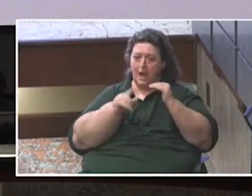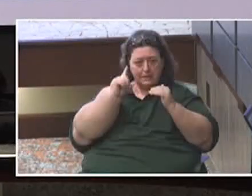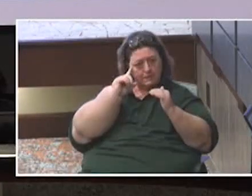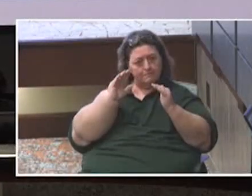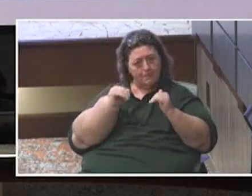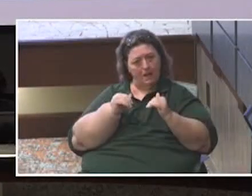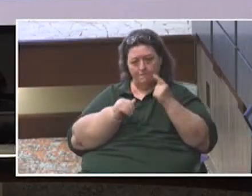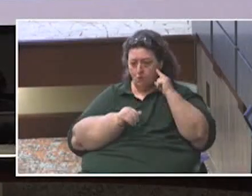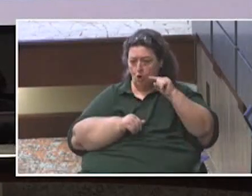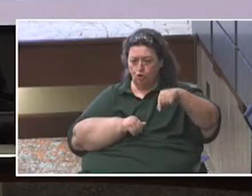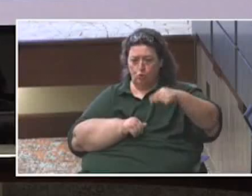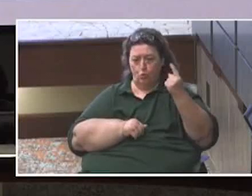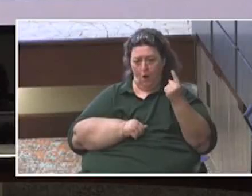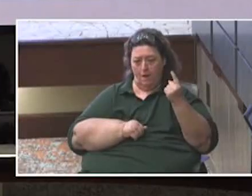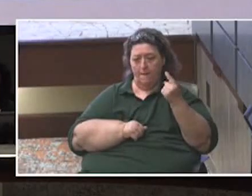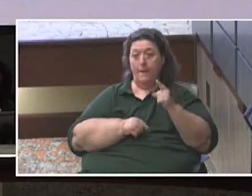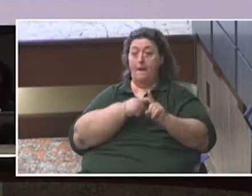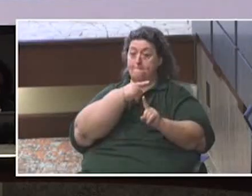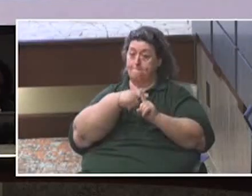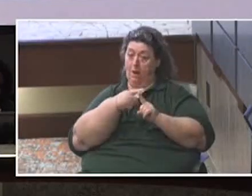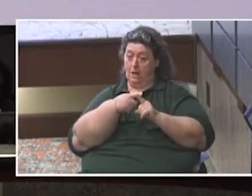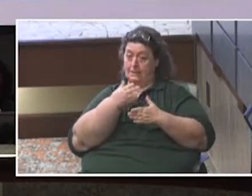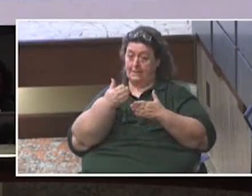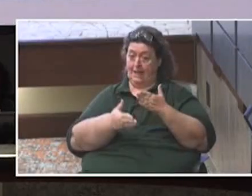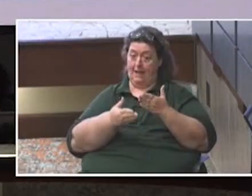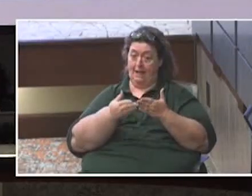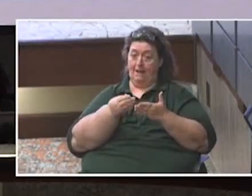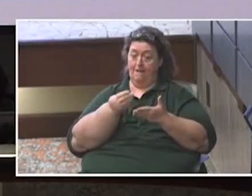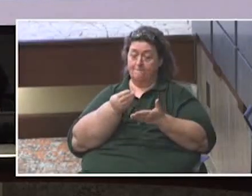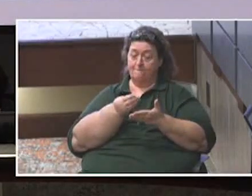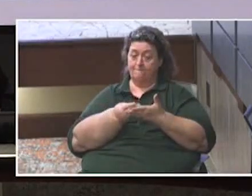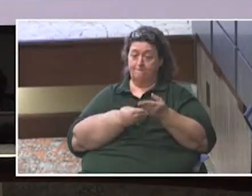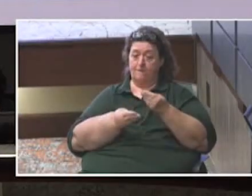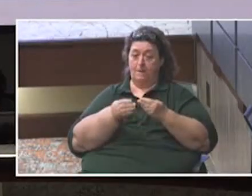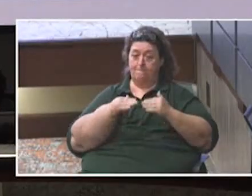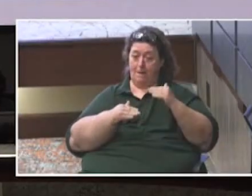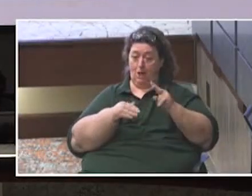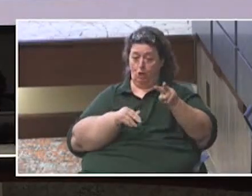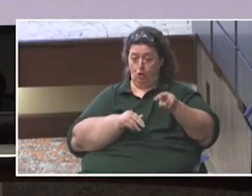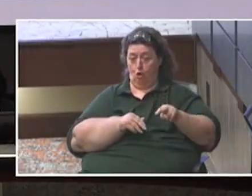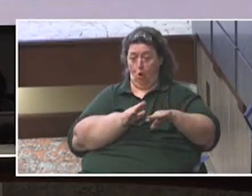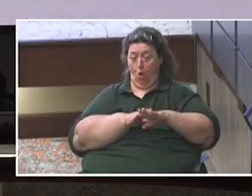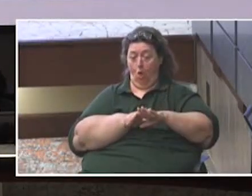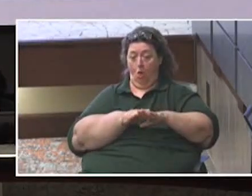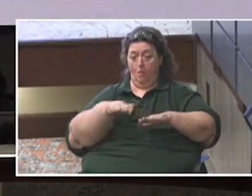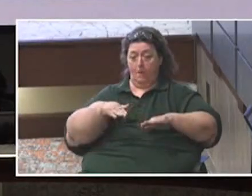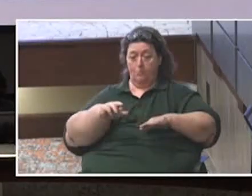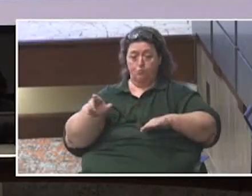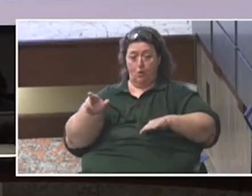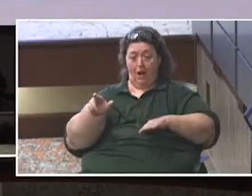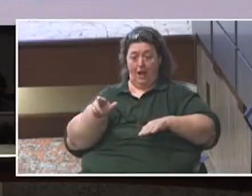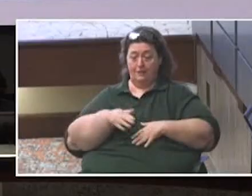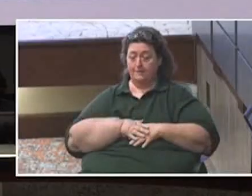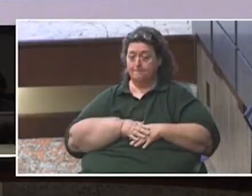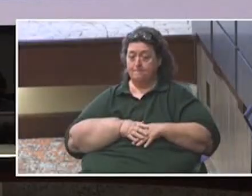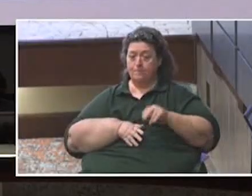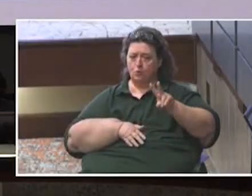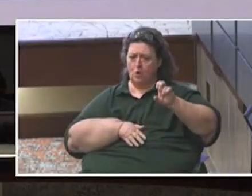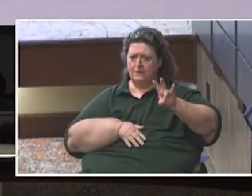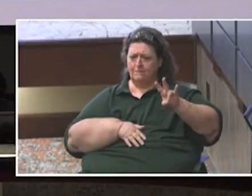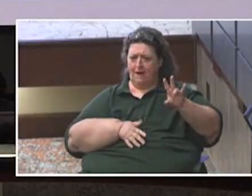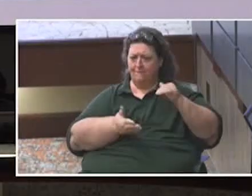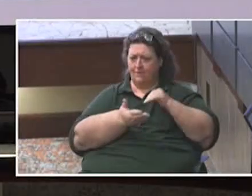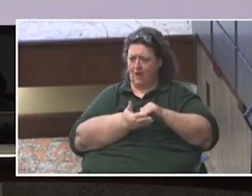for Q1. We have a positive ending fund balance, if you look at the bottom right of your slide, of $275,000